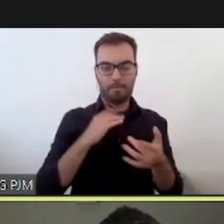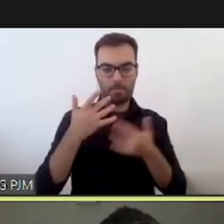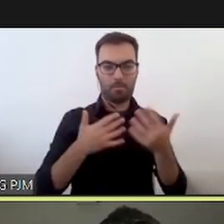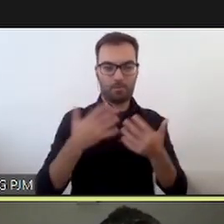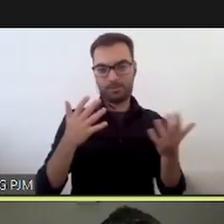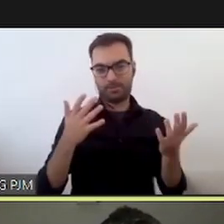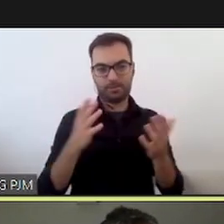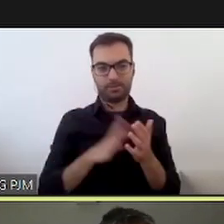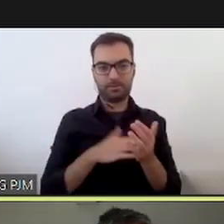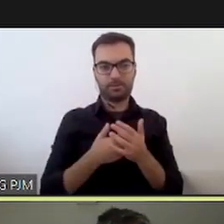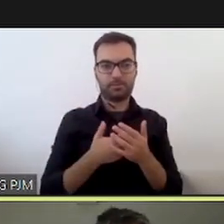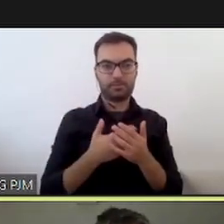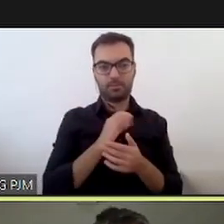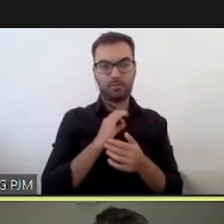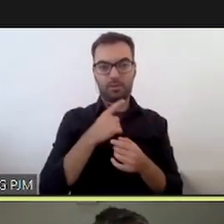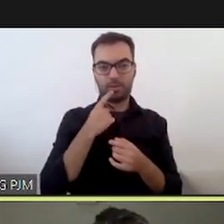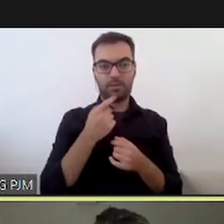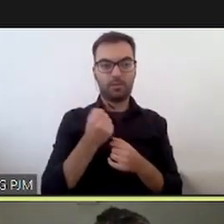as you can see, is